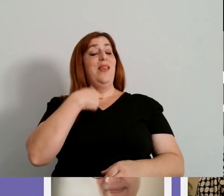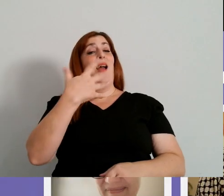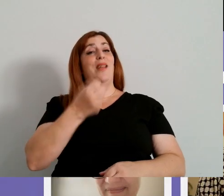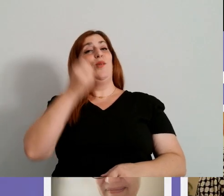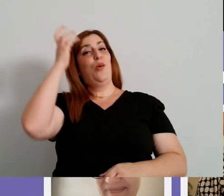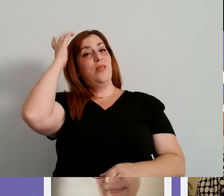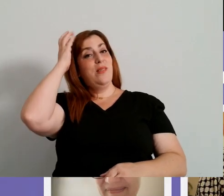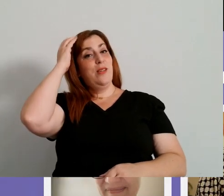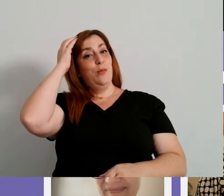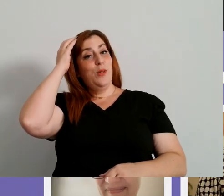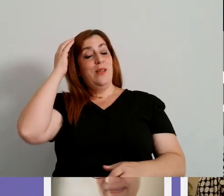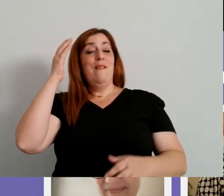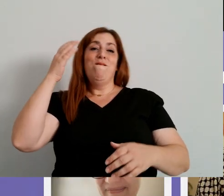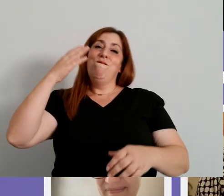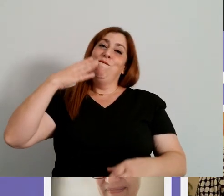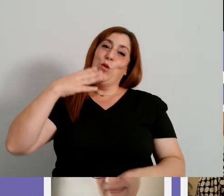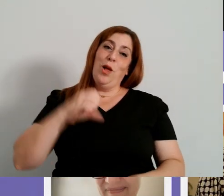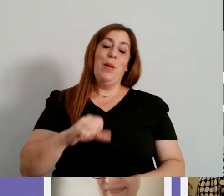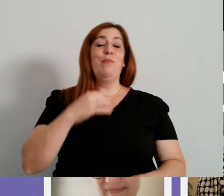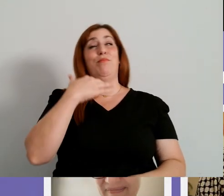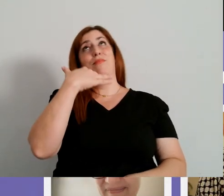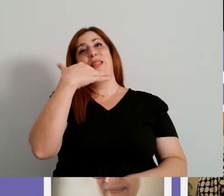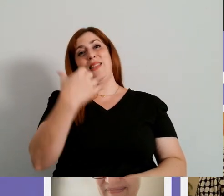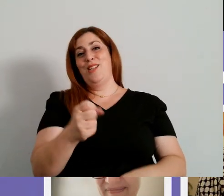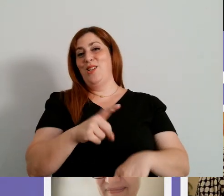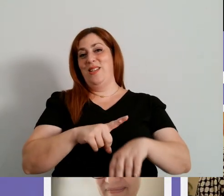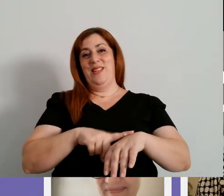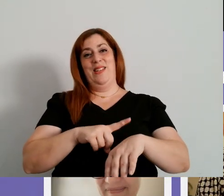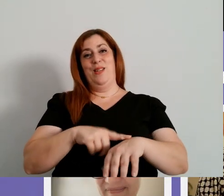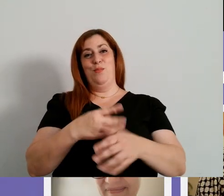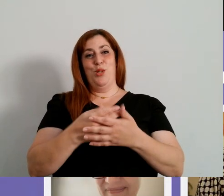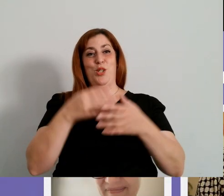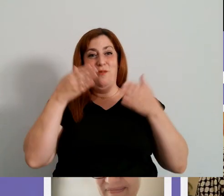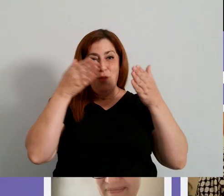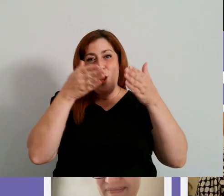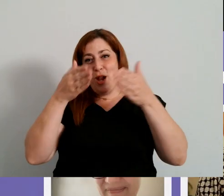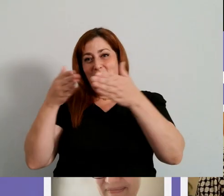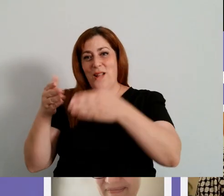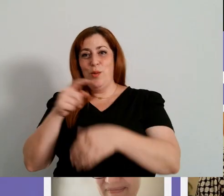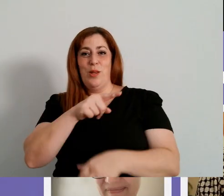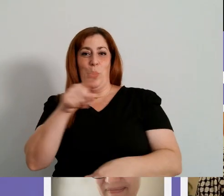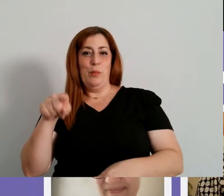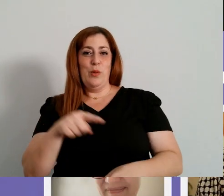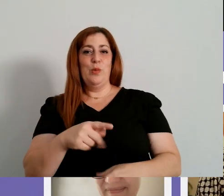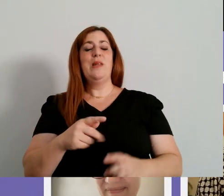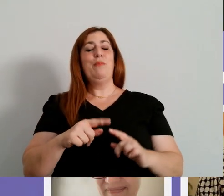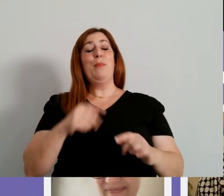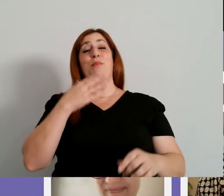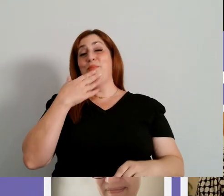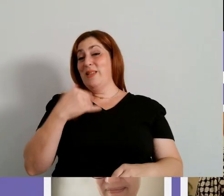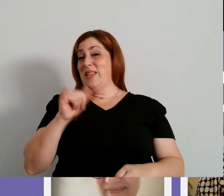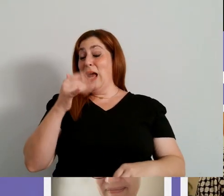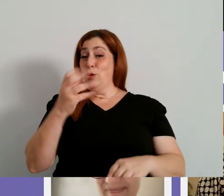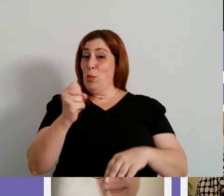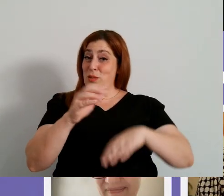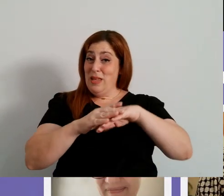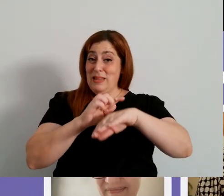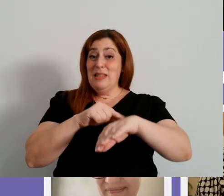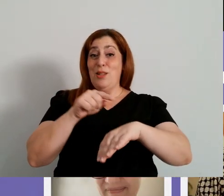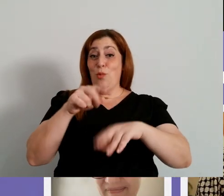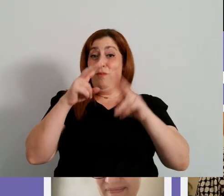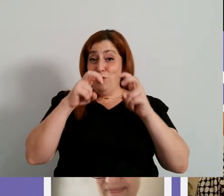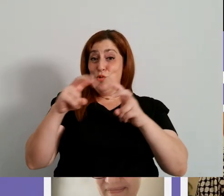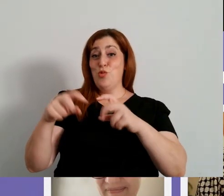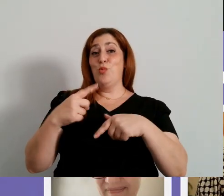into what every single one of these people have done. But if you do have the time, I do recommend that you look up some of the people's names.